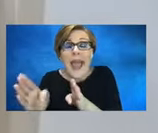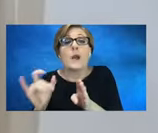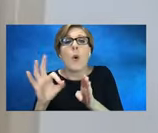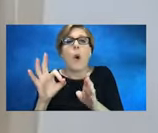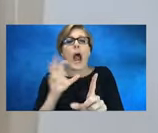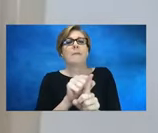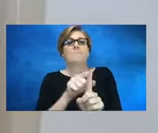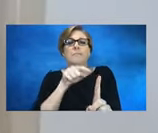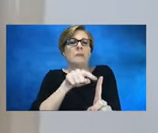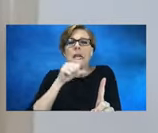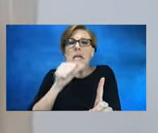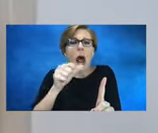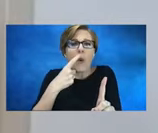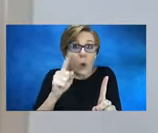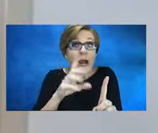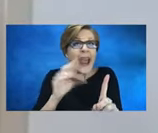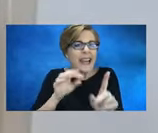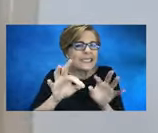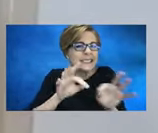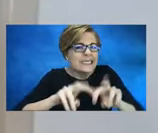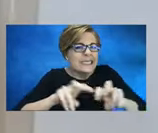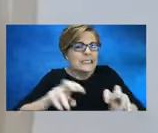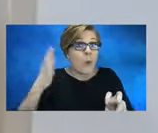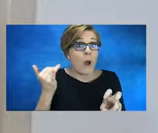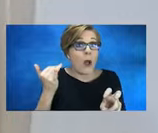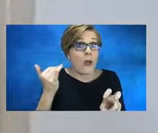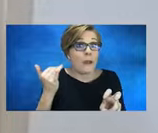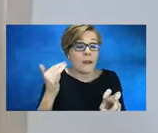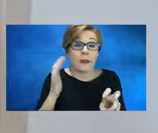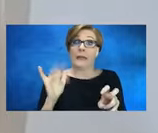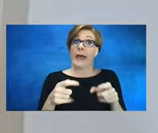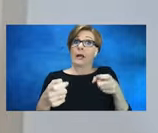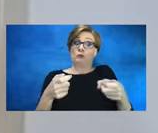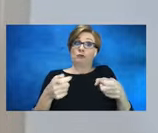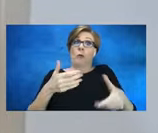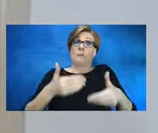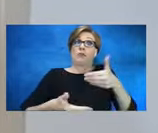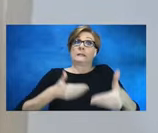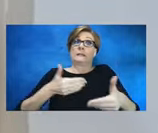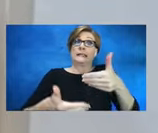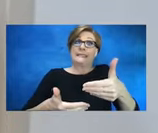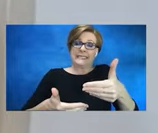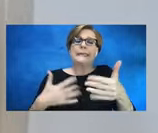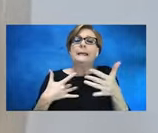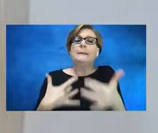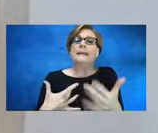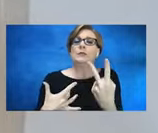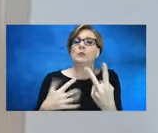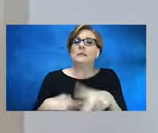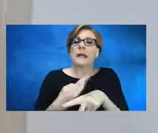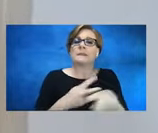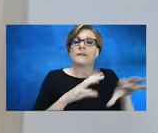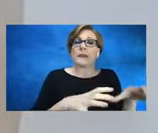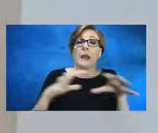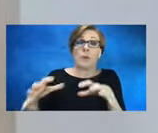and why they didn't work. So through that control process, usually those controls fall into one of two categories.